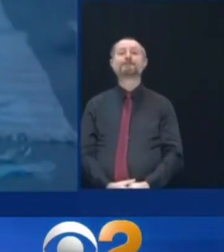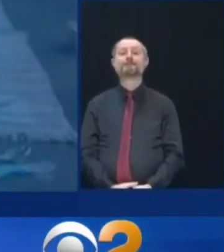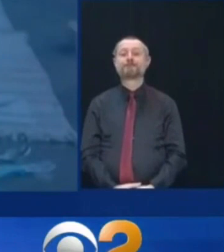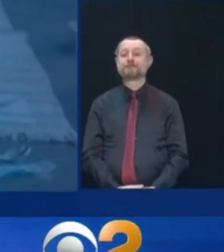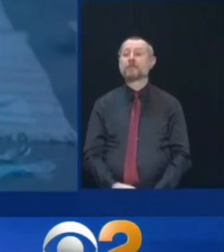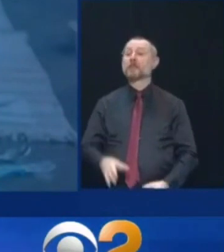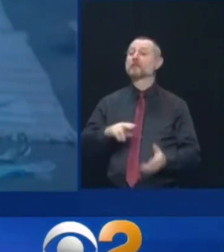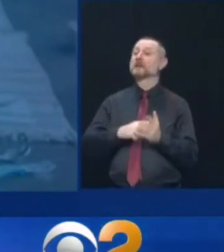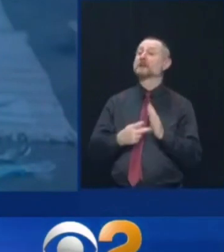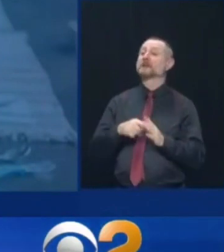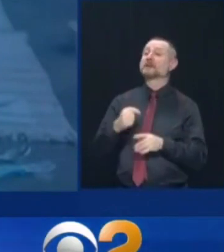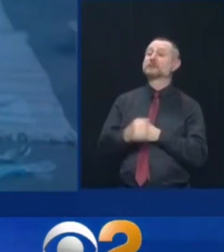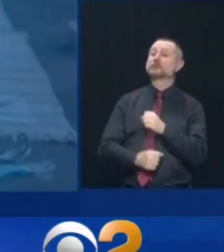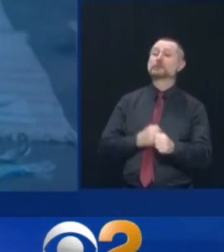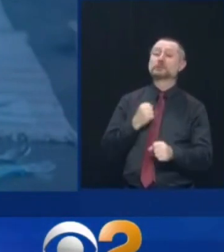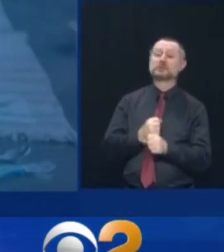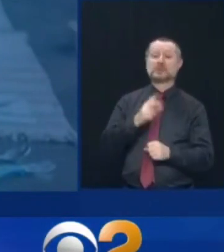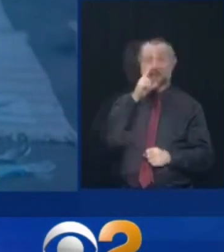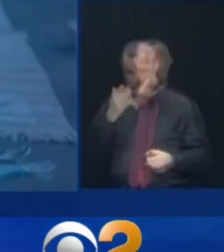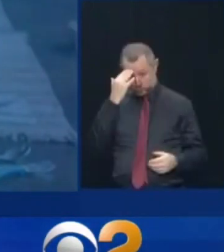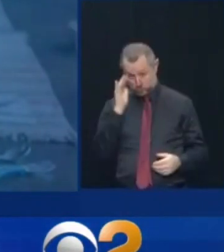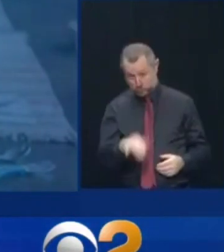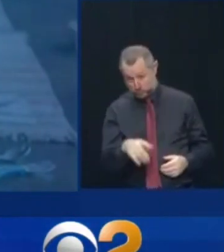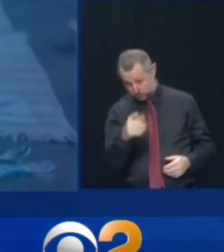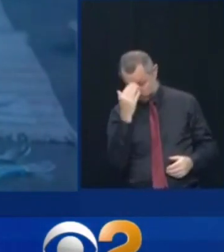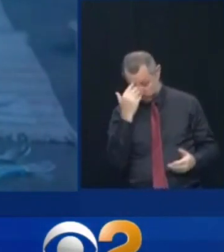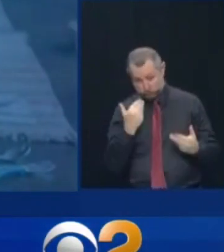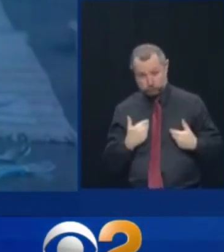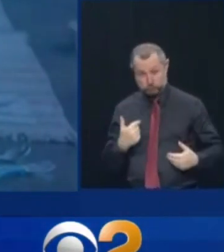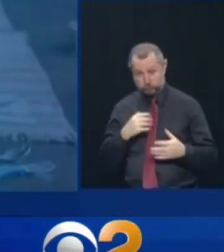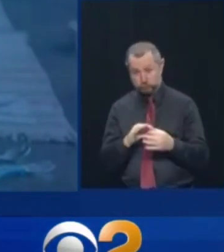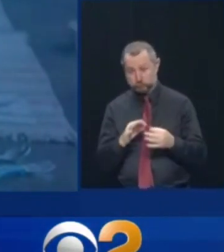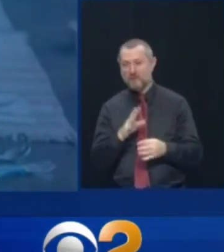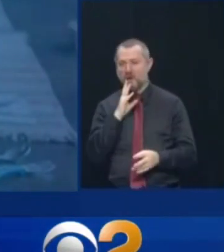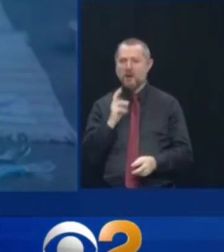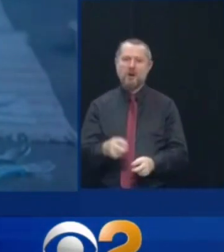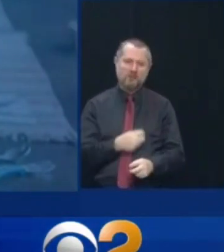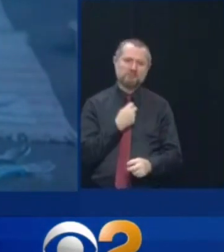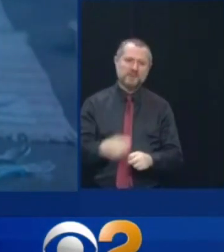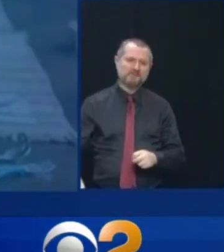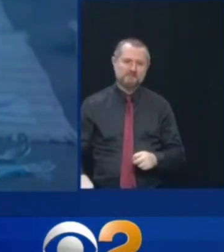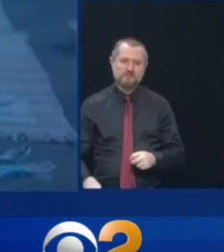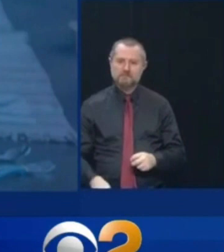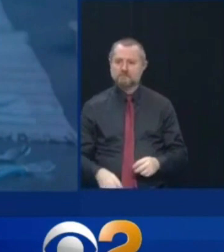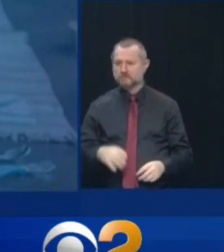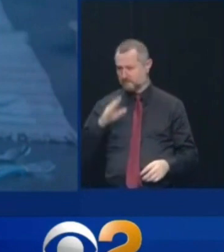as Cuomo's been warning New Yorkers about the dangers of spreading COVID with family members who don't live with you.